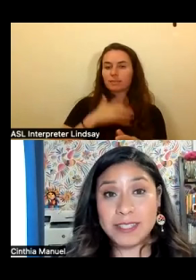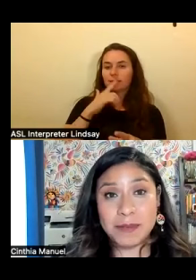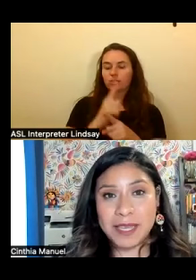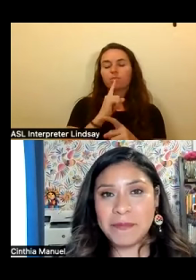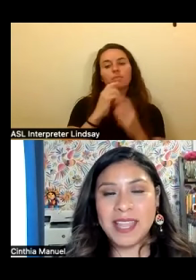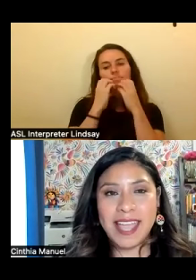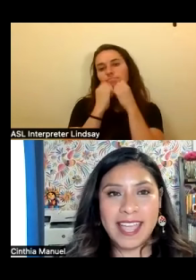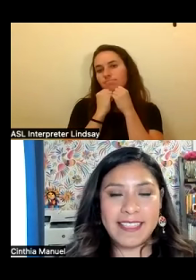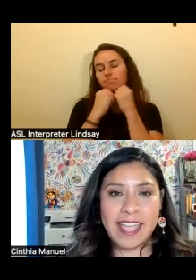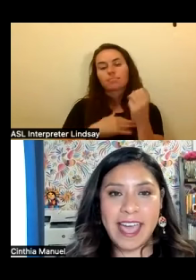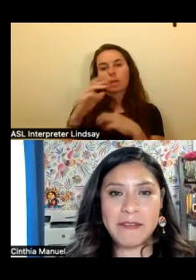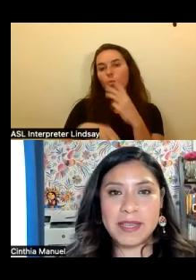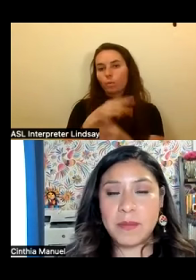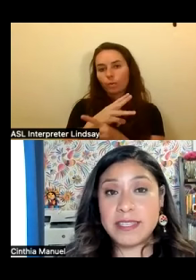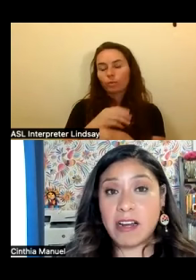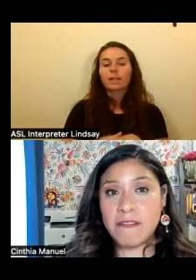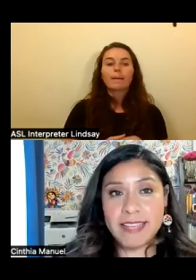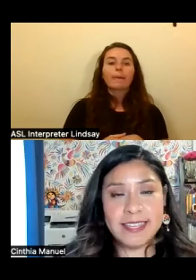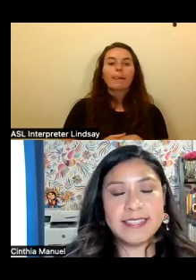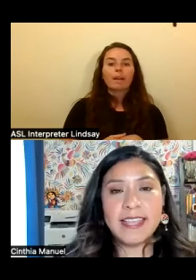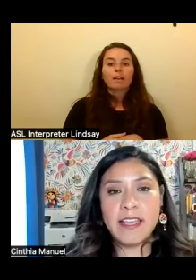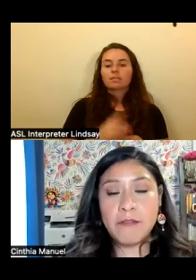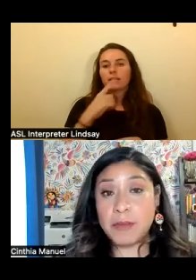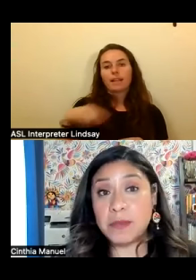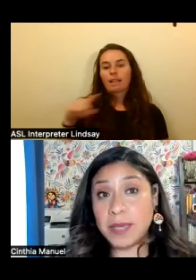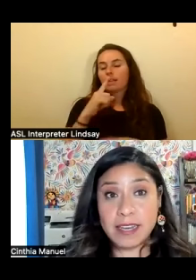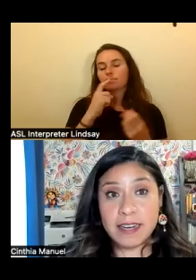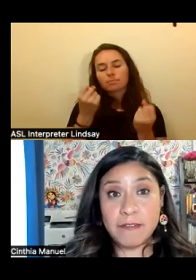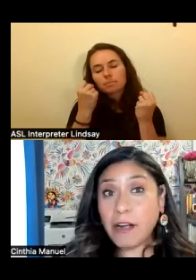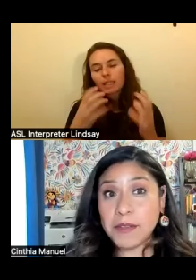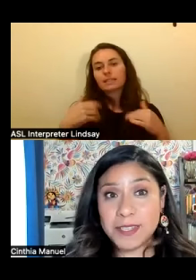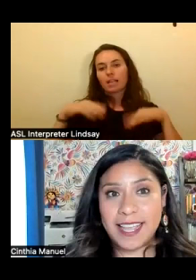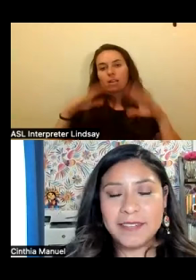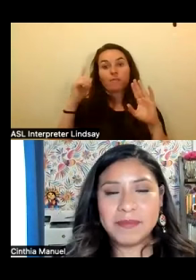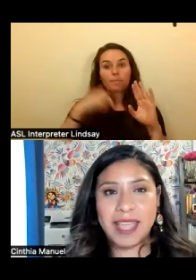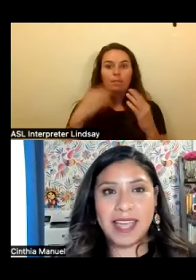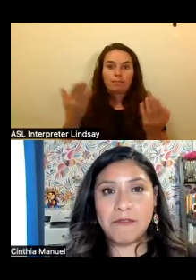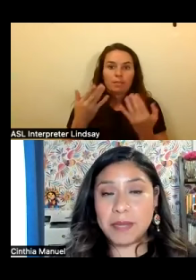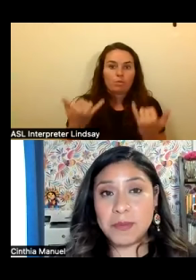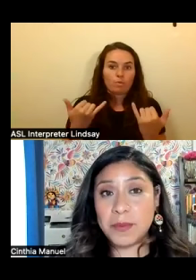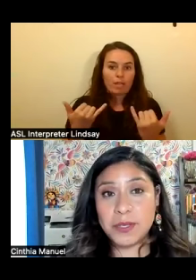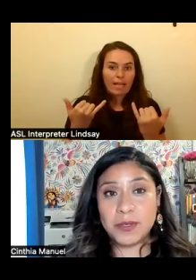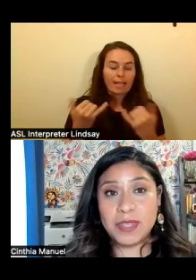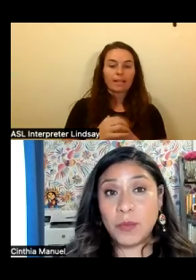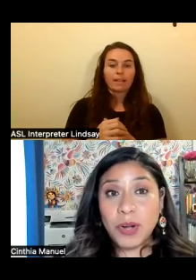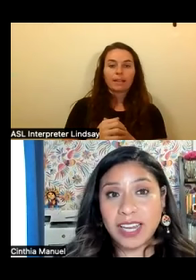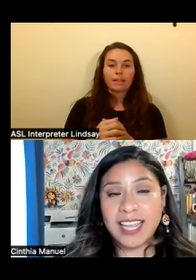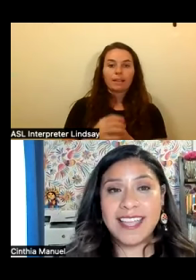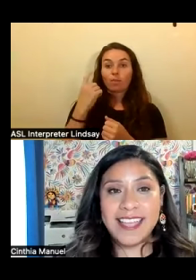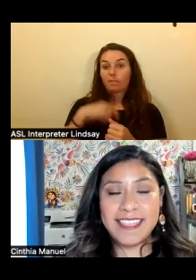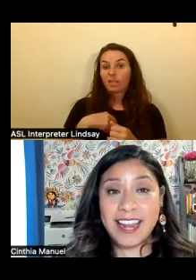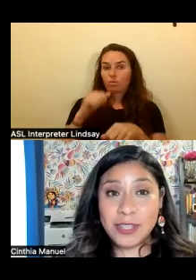the world to me. And they have made so many sacrifices for me to be here in front of you today, and for me to be able to do the